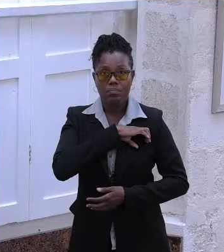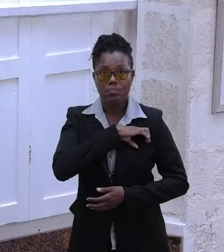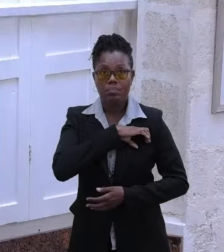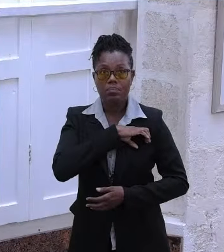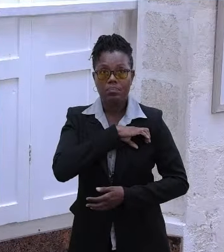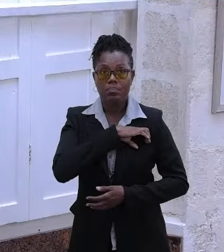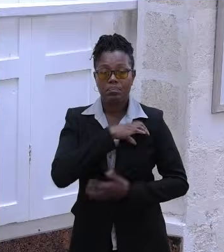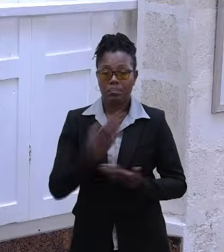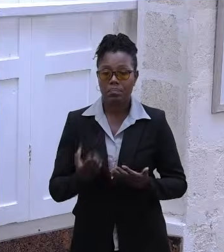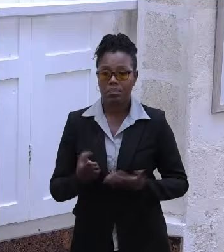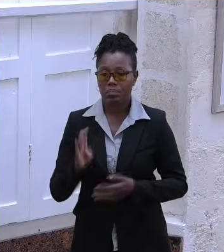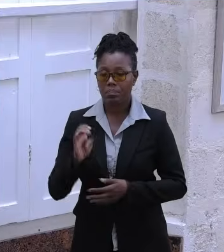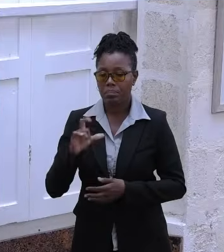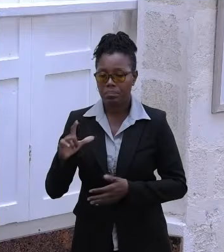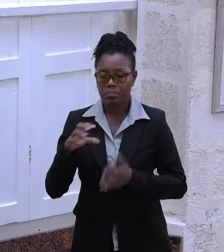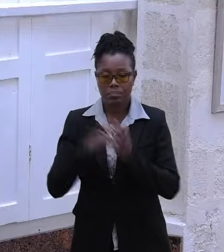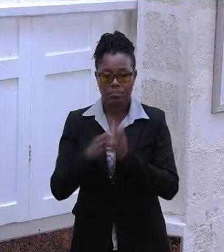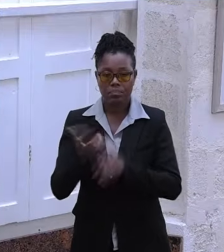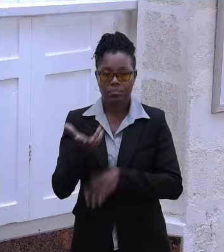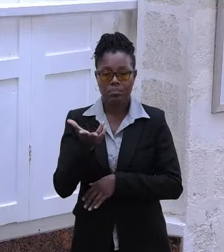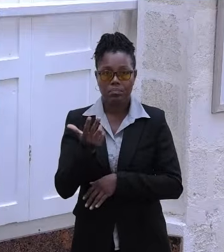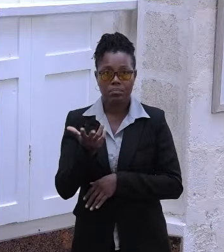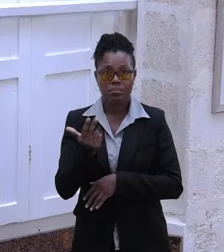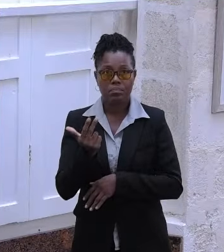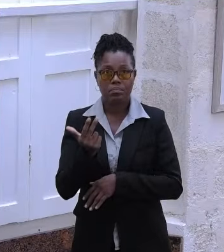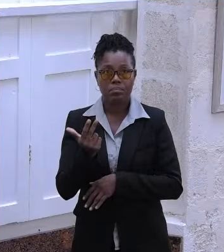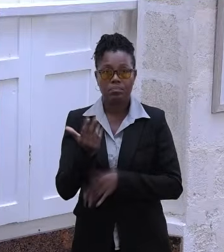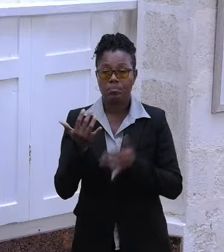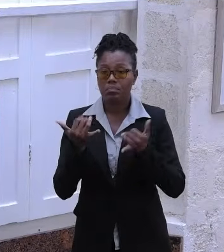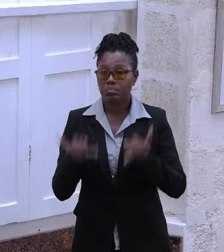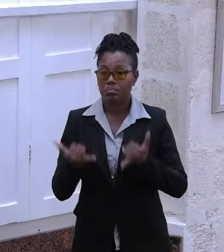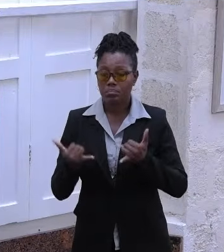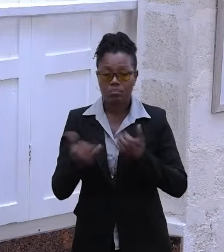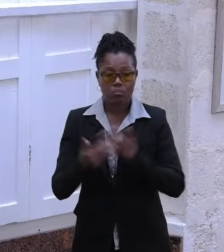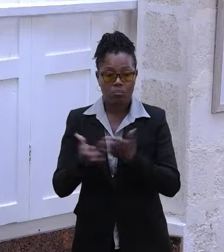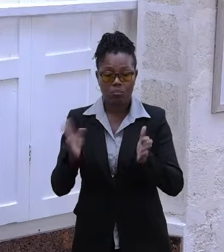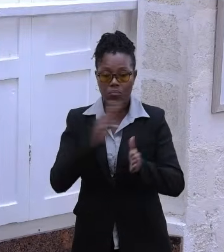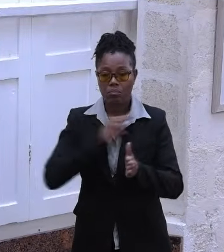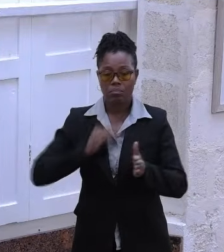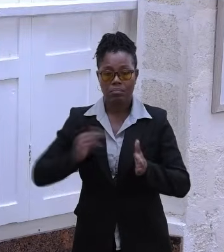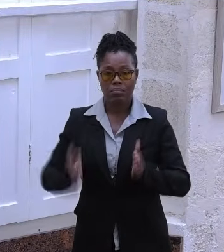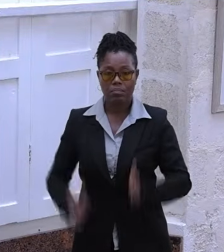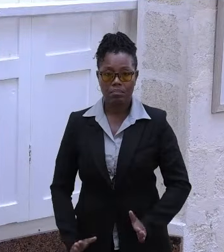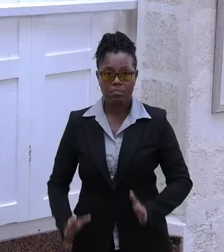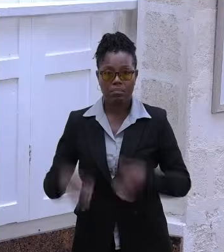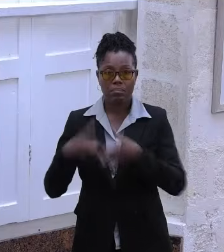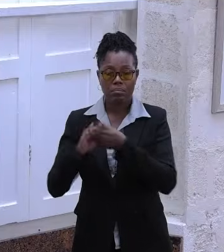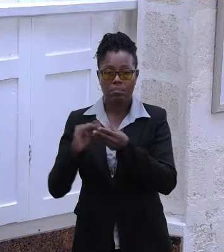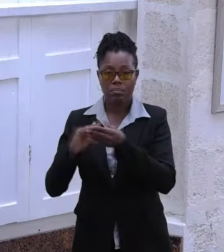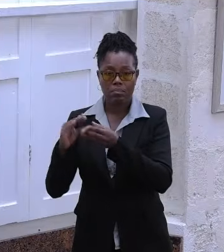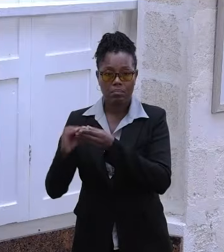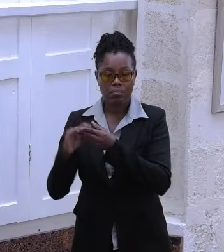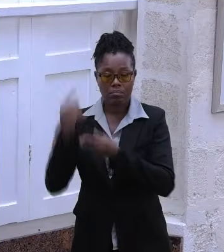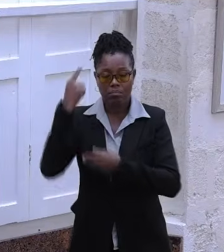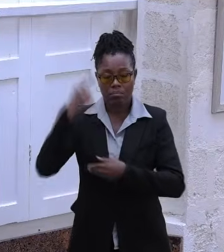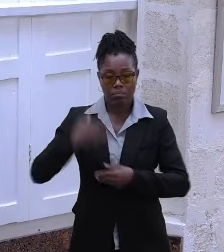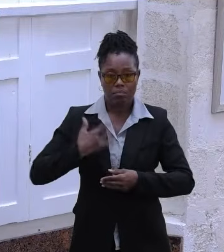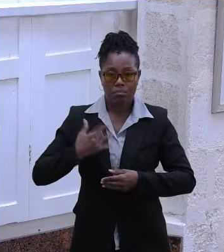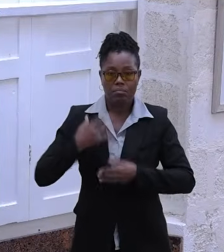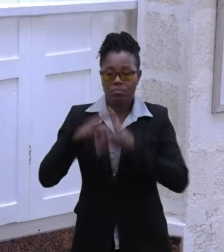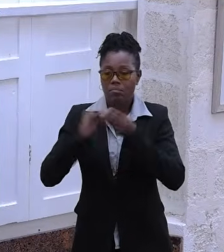Citizens Bill, section 13. So it's now over to members for discussion.